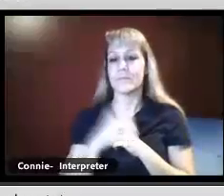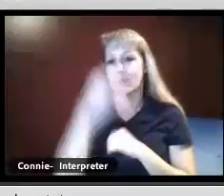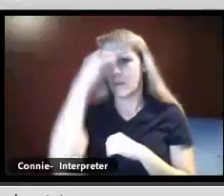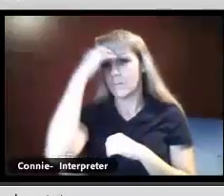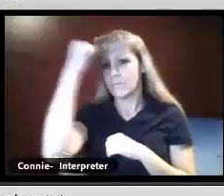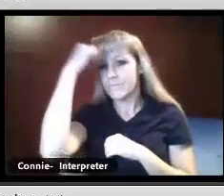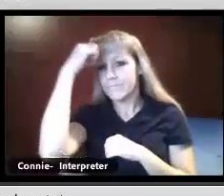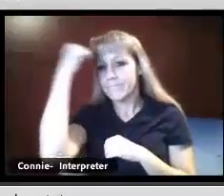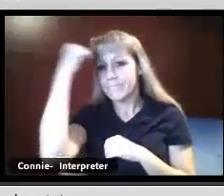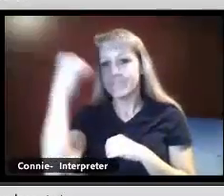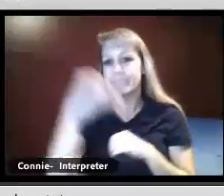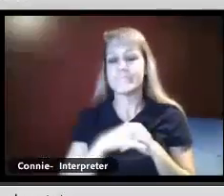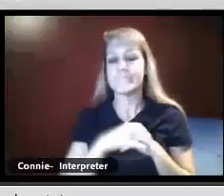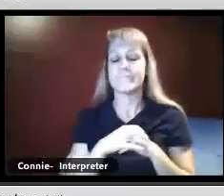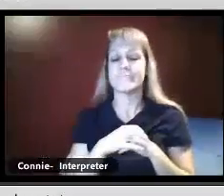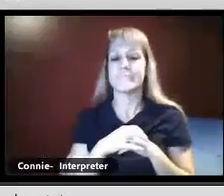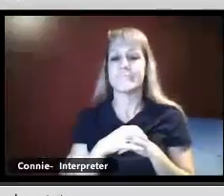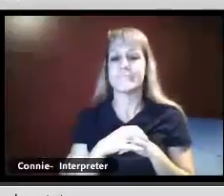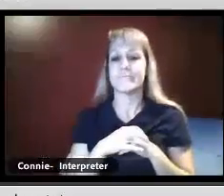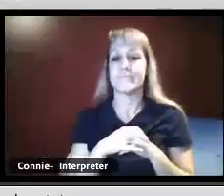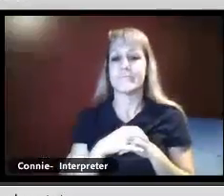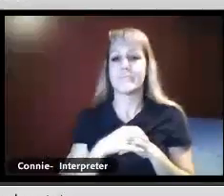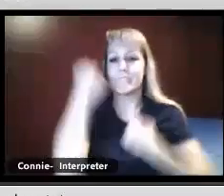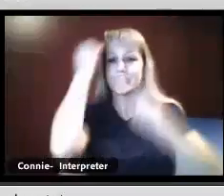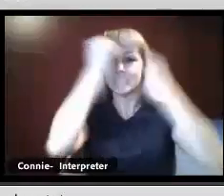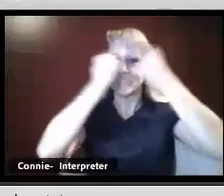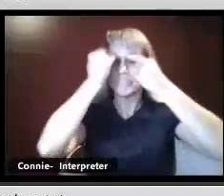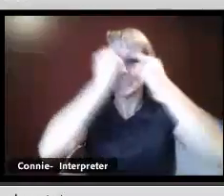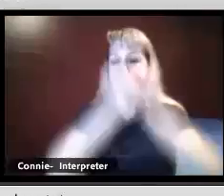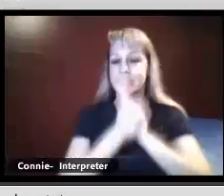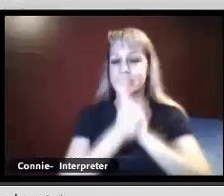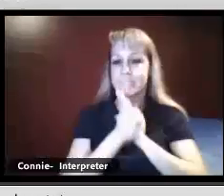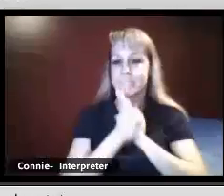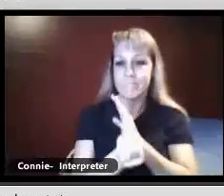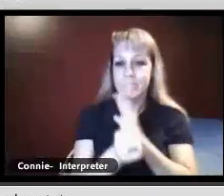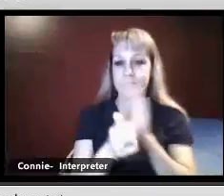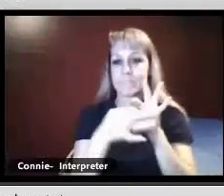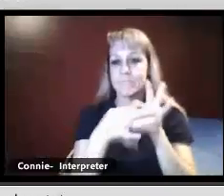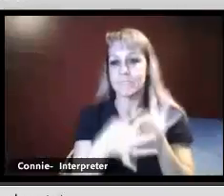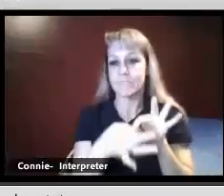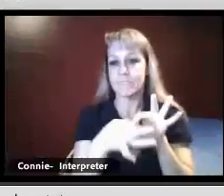memorization and sheer cognitive skill that is involved in learning science.